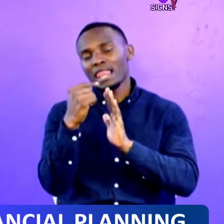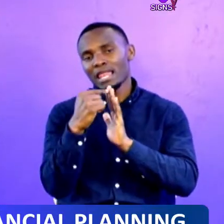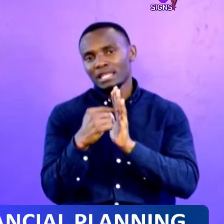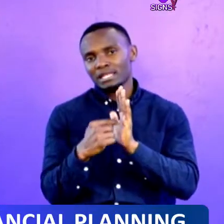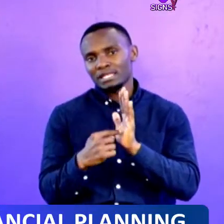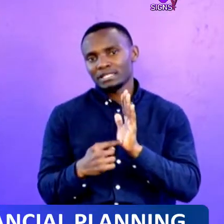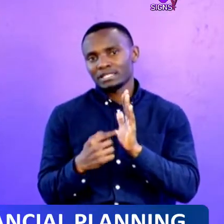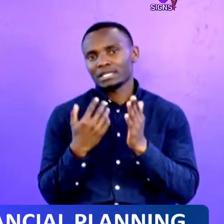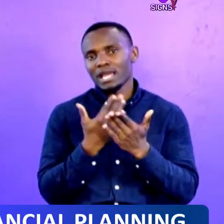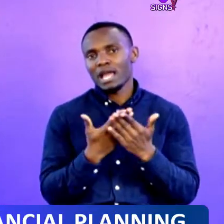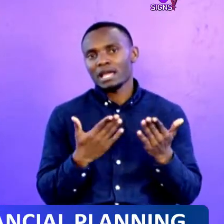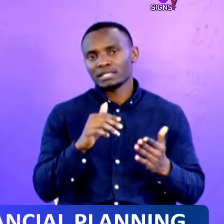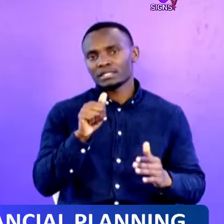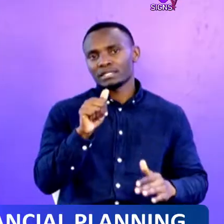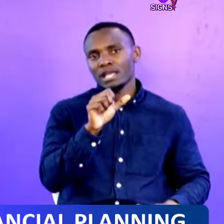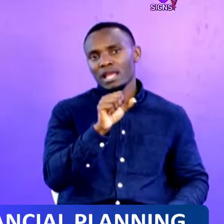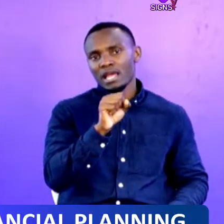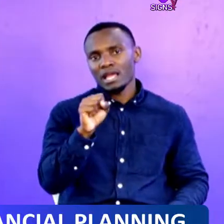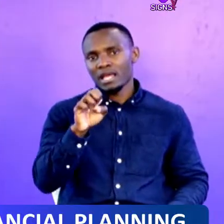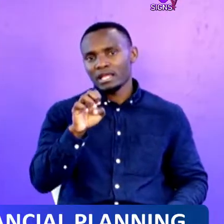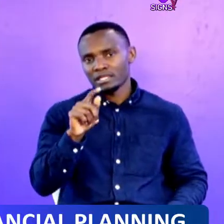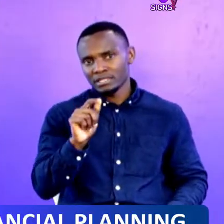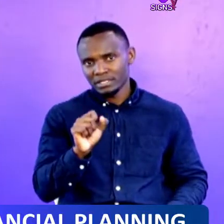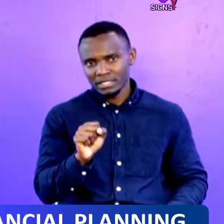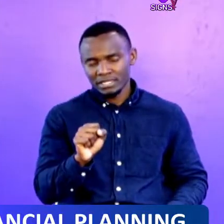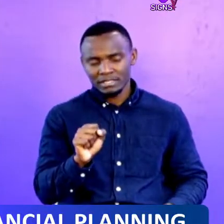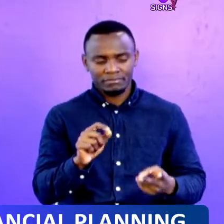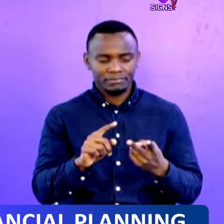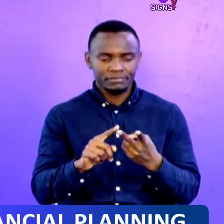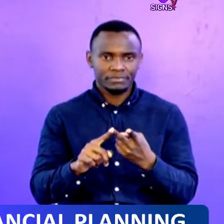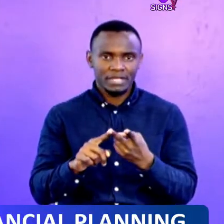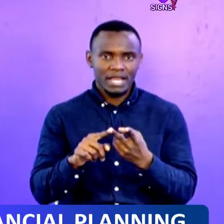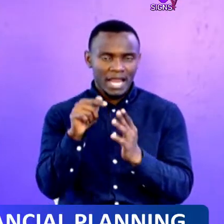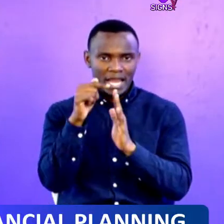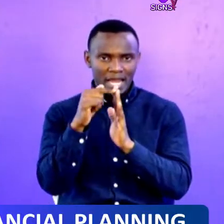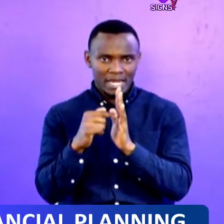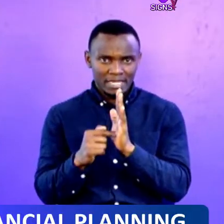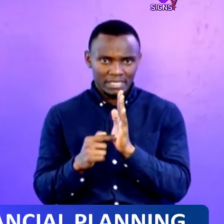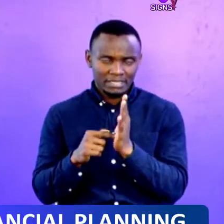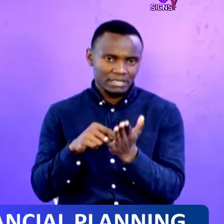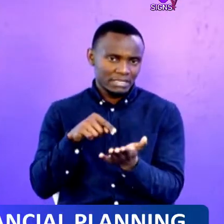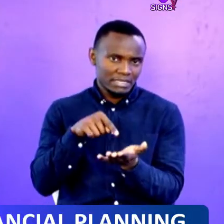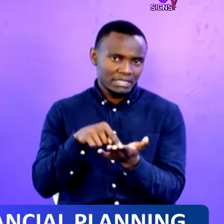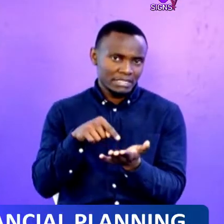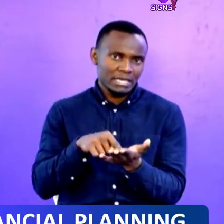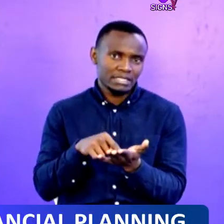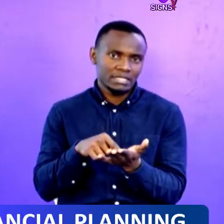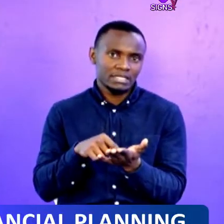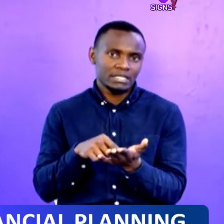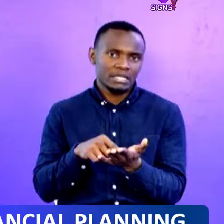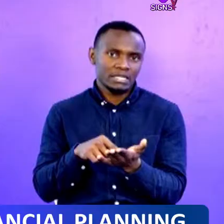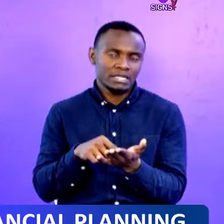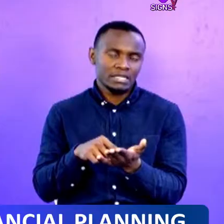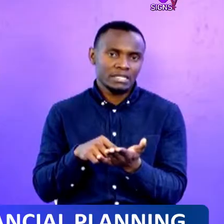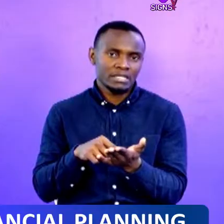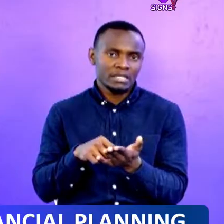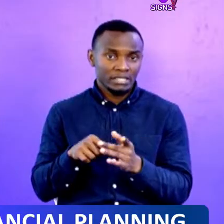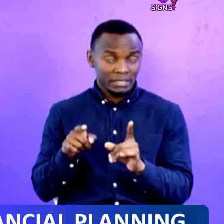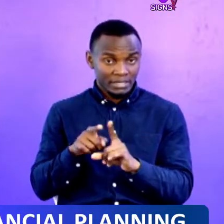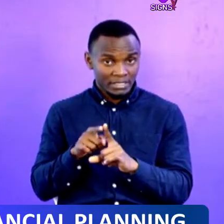any, and then list down your debts, if you have any. Find out what your net worth